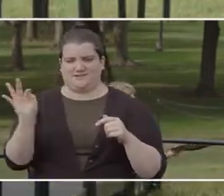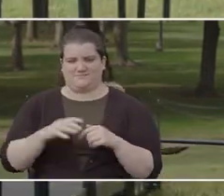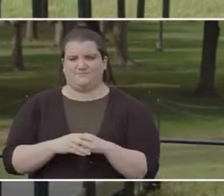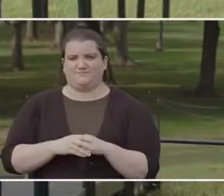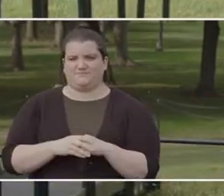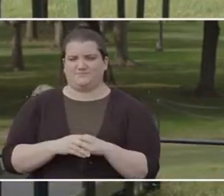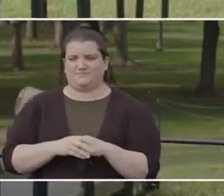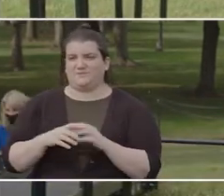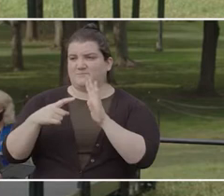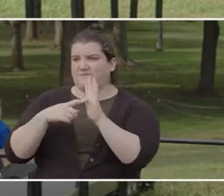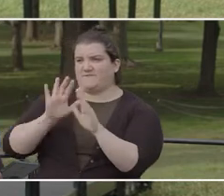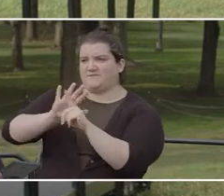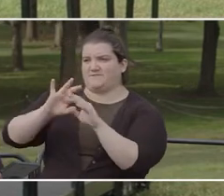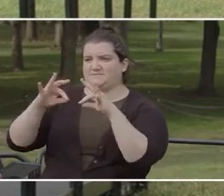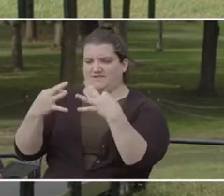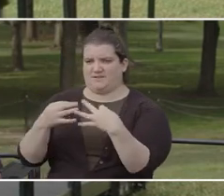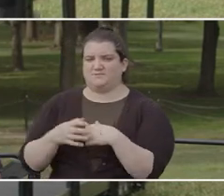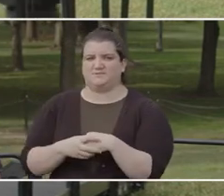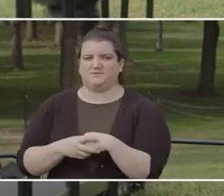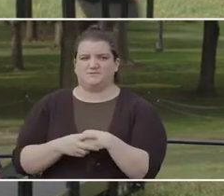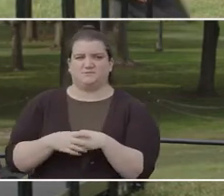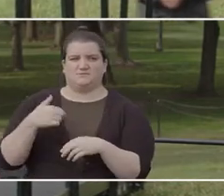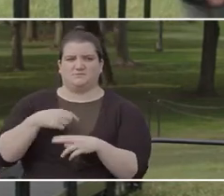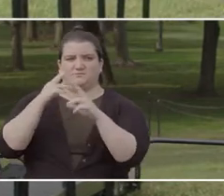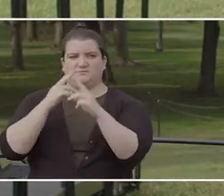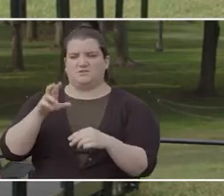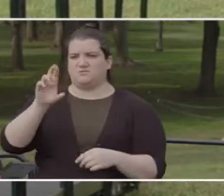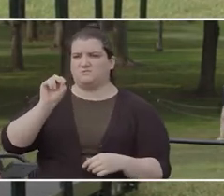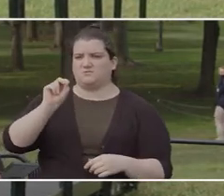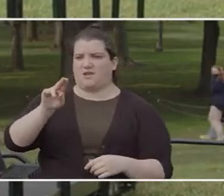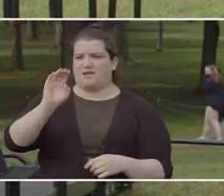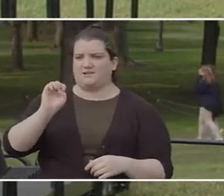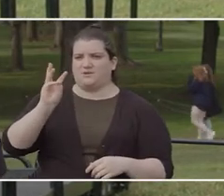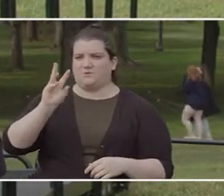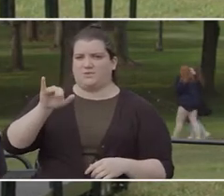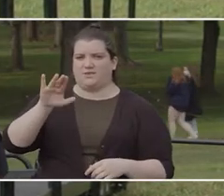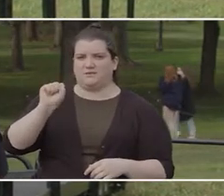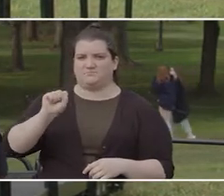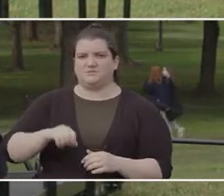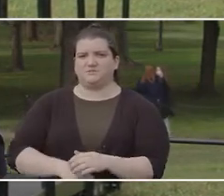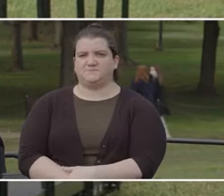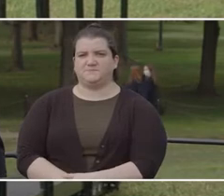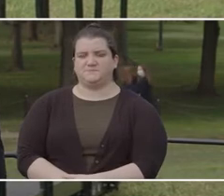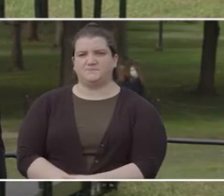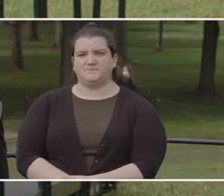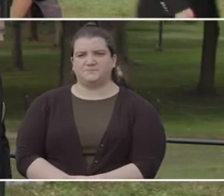1969. On behalf of his family, I honor Ronnie Williams.